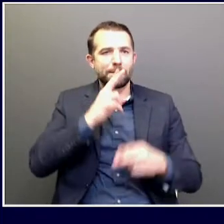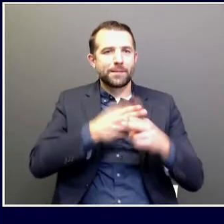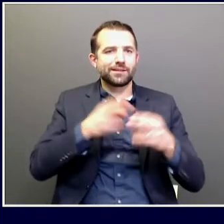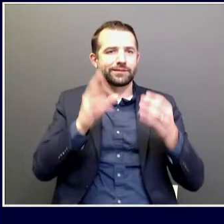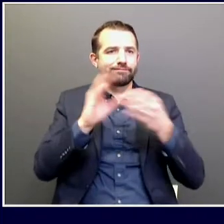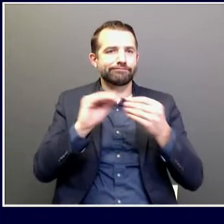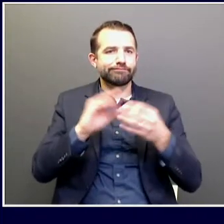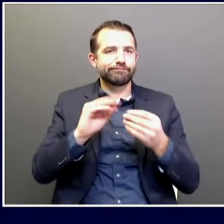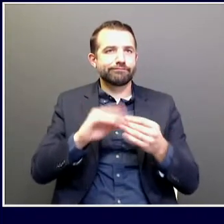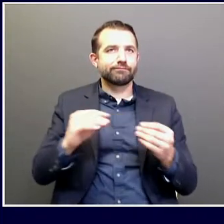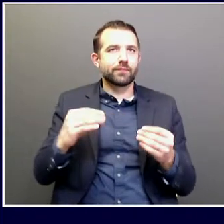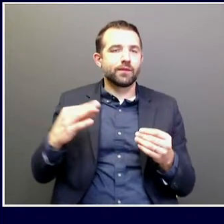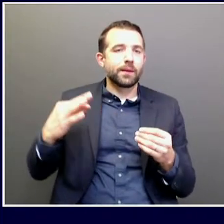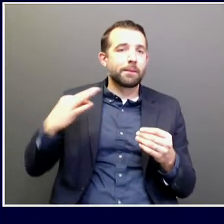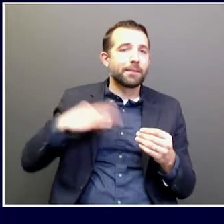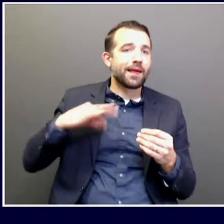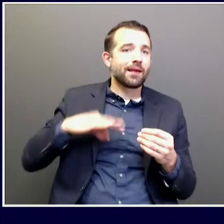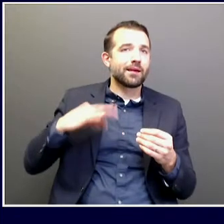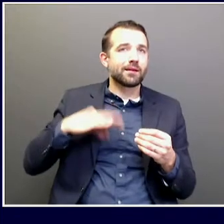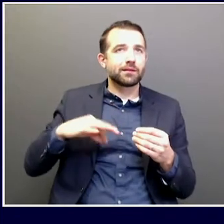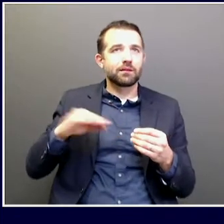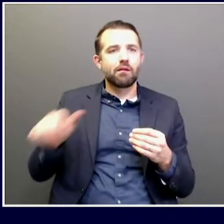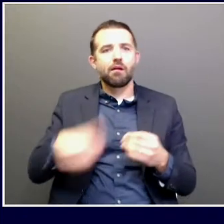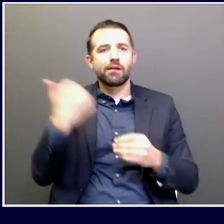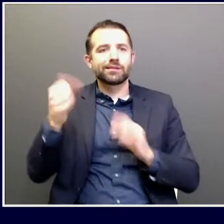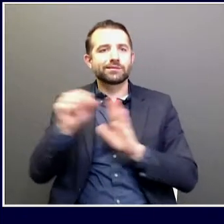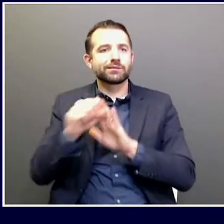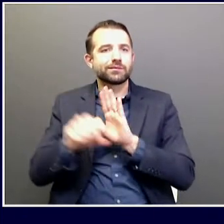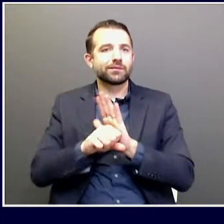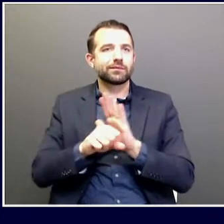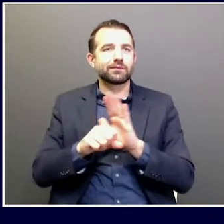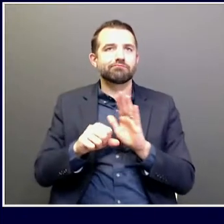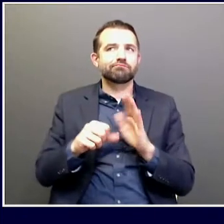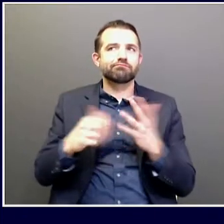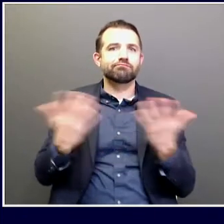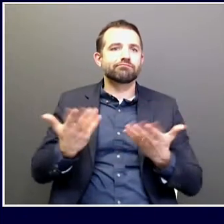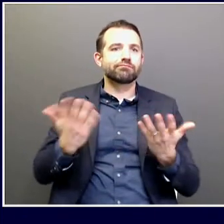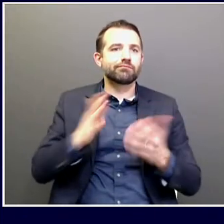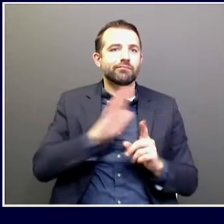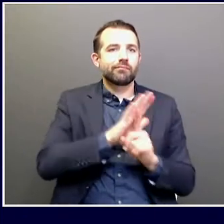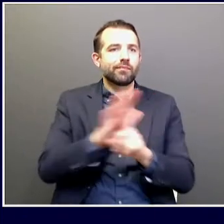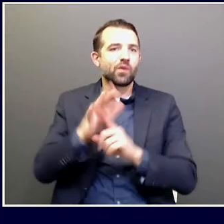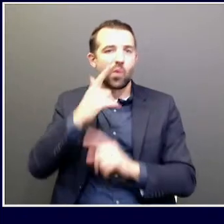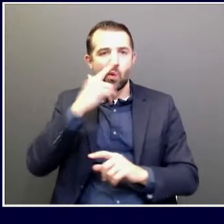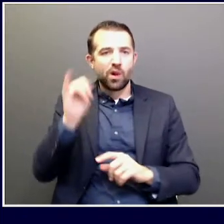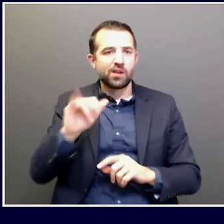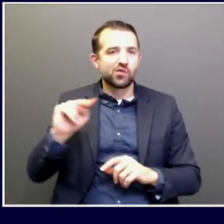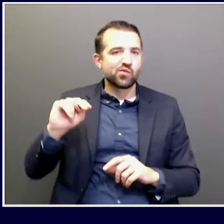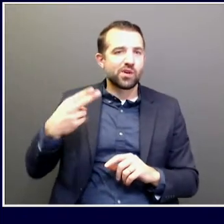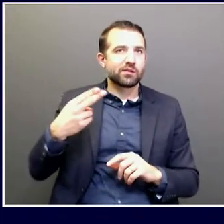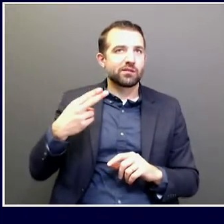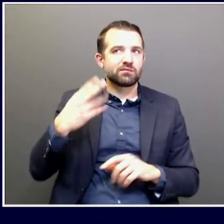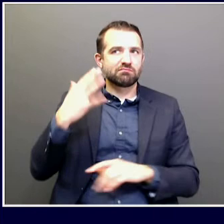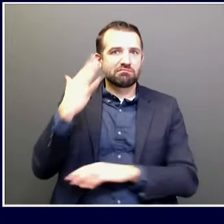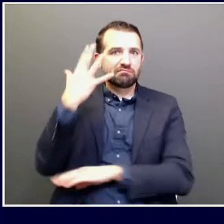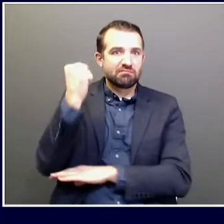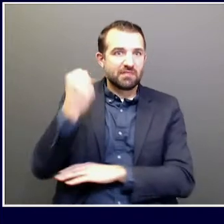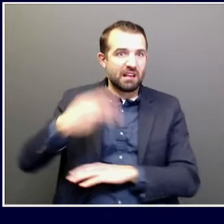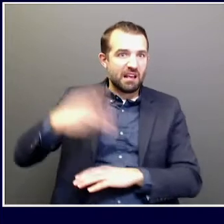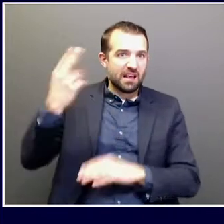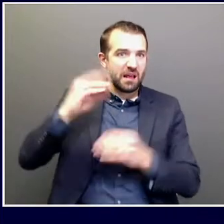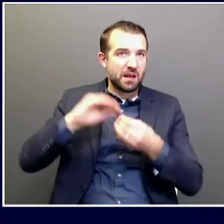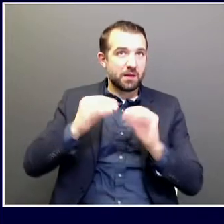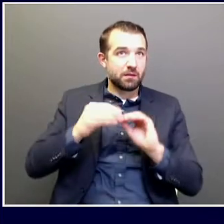with some of our neighboring states. Just pointing out that New Hampshire today is reporting some record-breaking numbers as well. I think their hospitalization numbers are in the